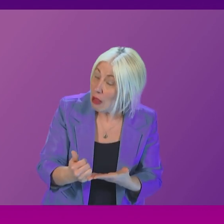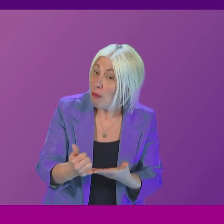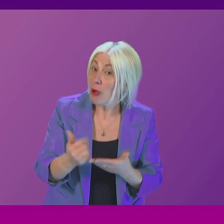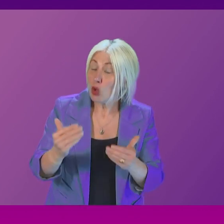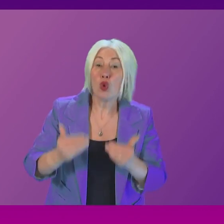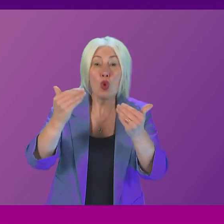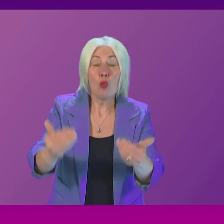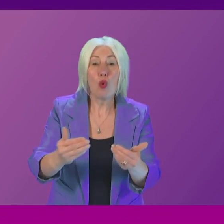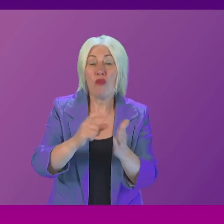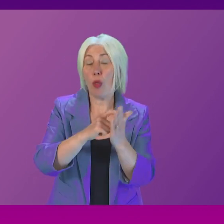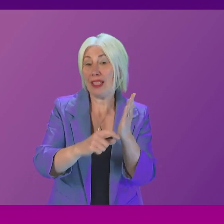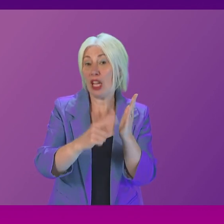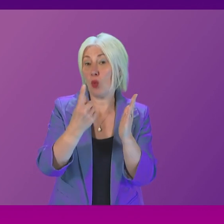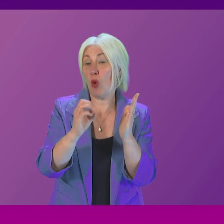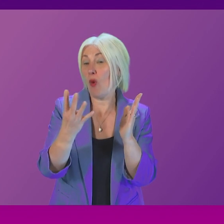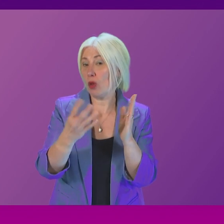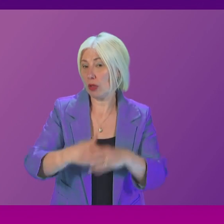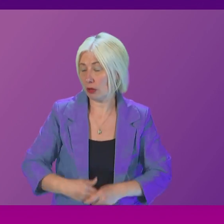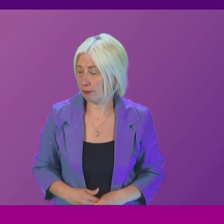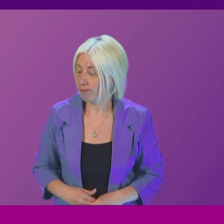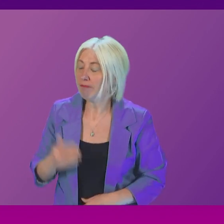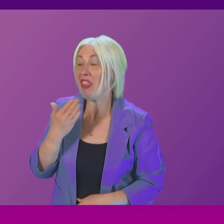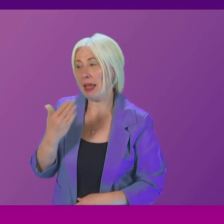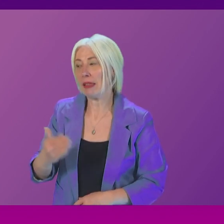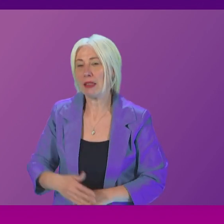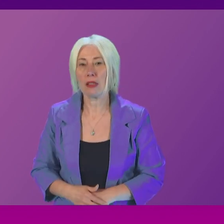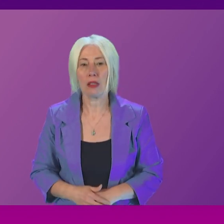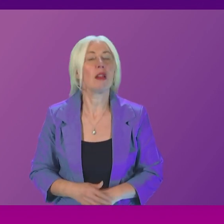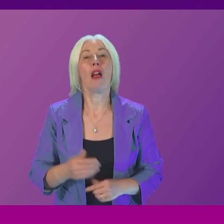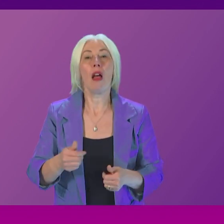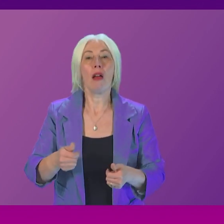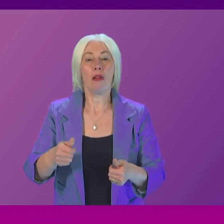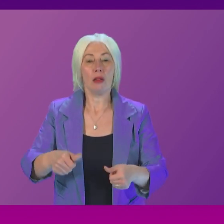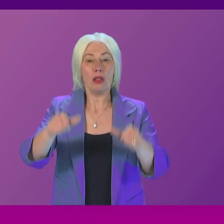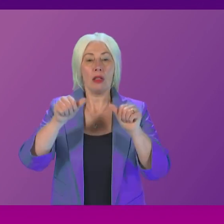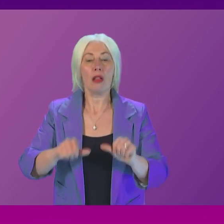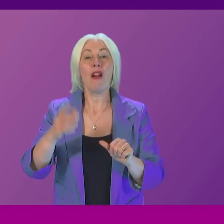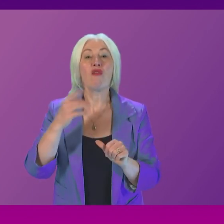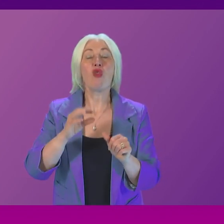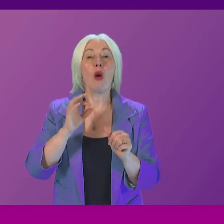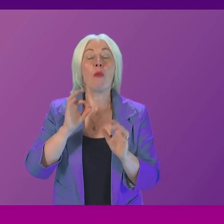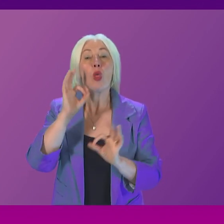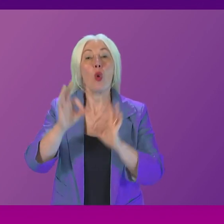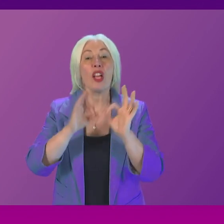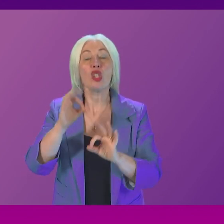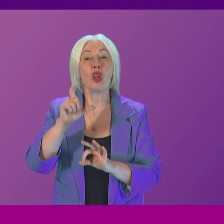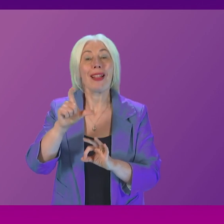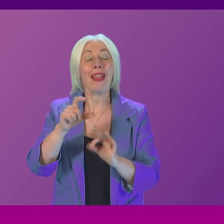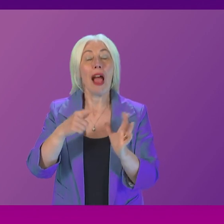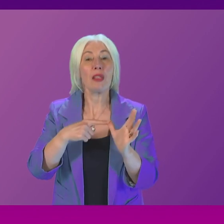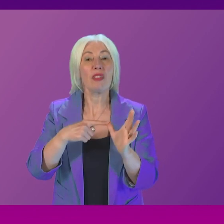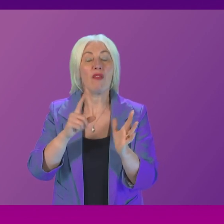movement on Section 104s. Well, thank you, Minister. So following on from the questions from Claire Adamson regarding the